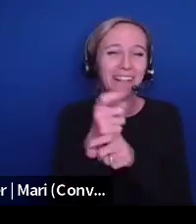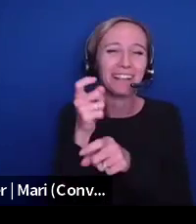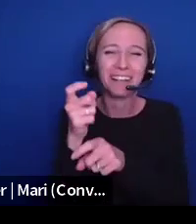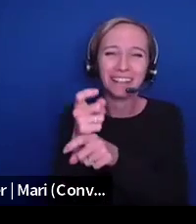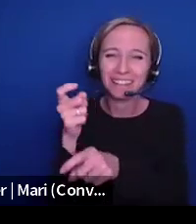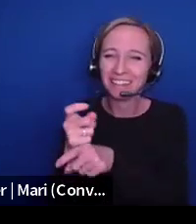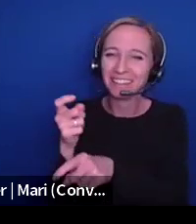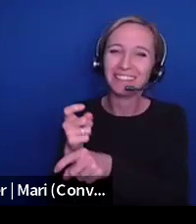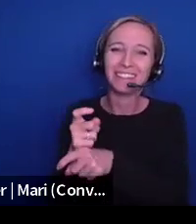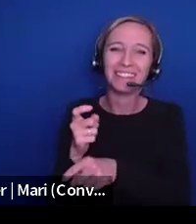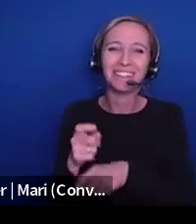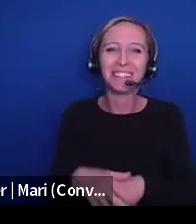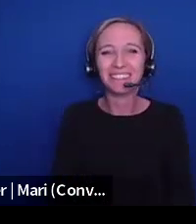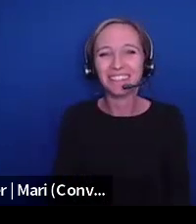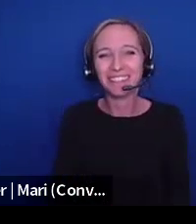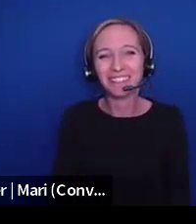just joking.